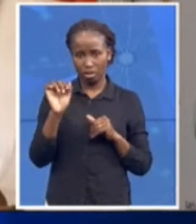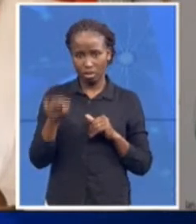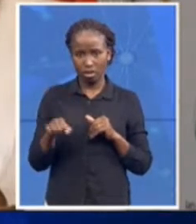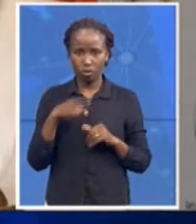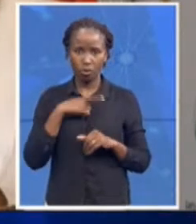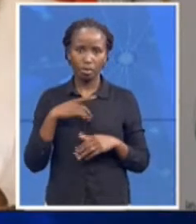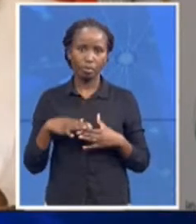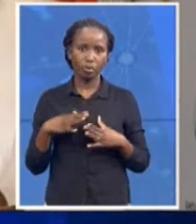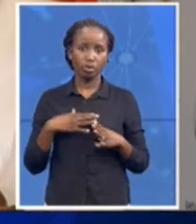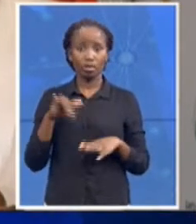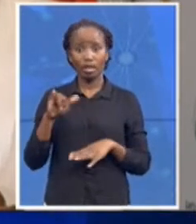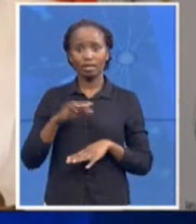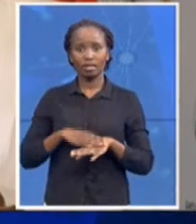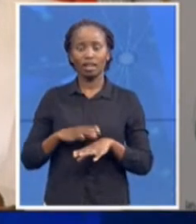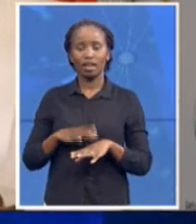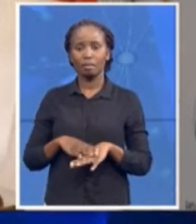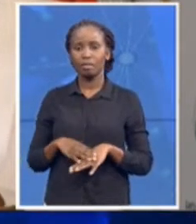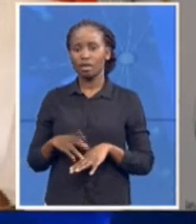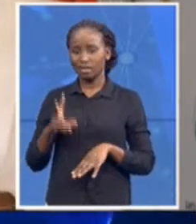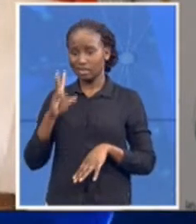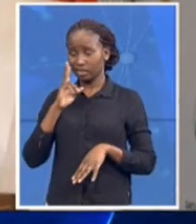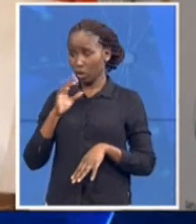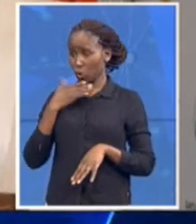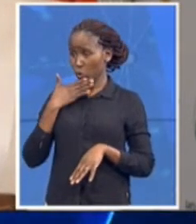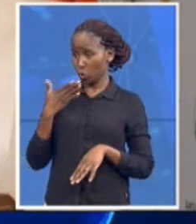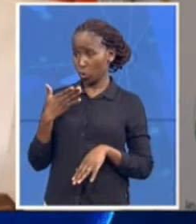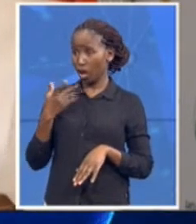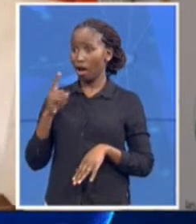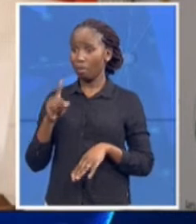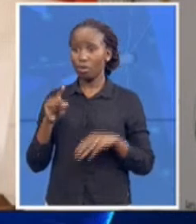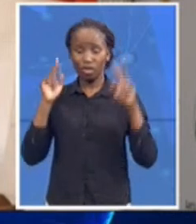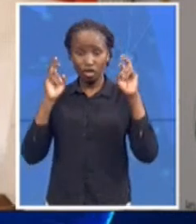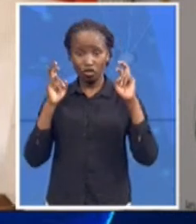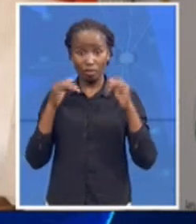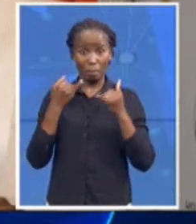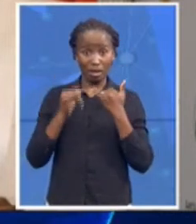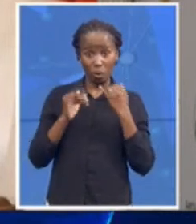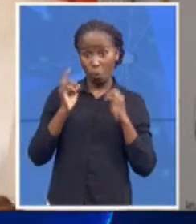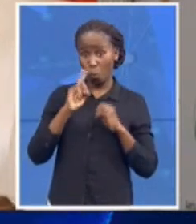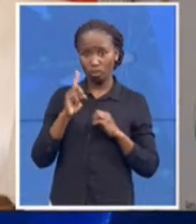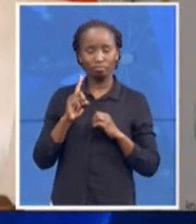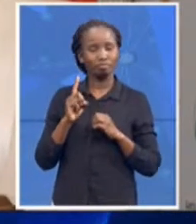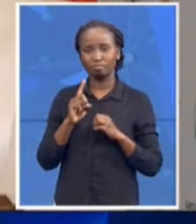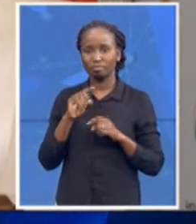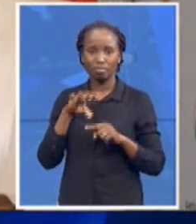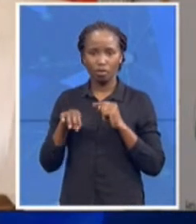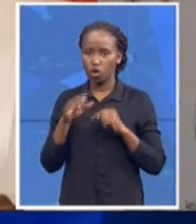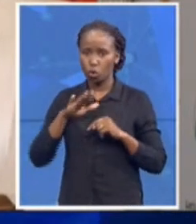mismanagement and the maladministration. So I hope that answers that one.